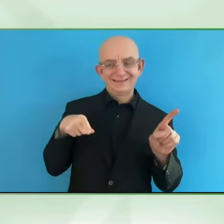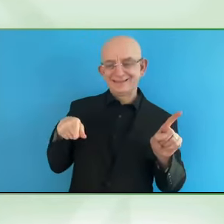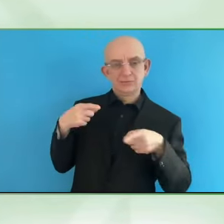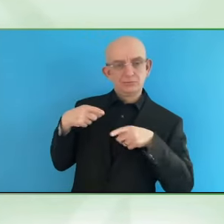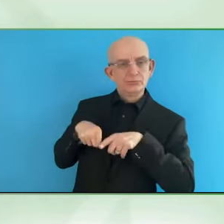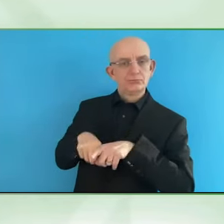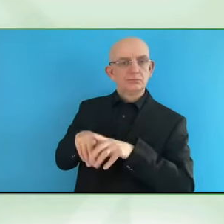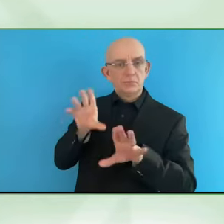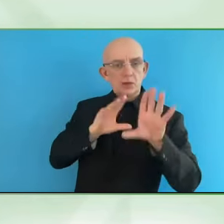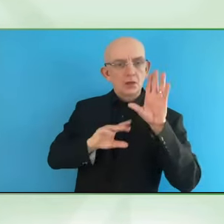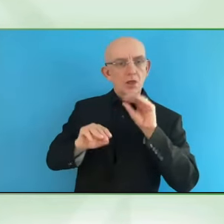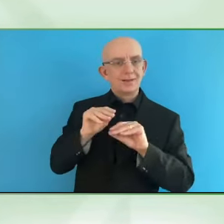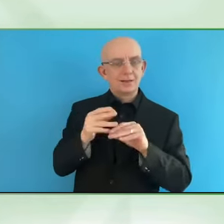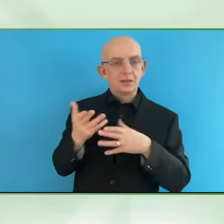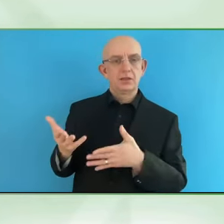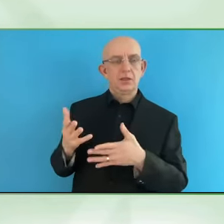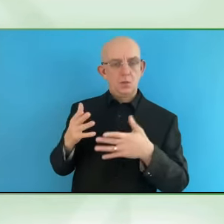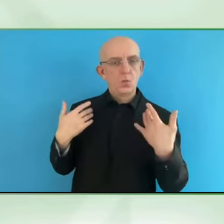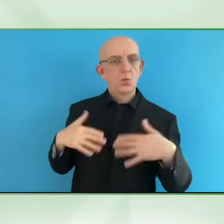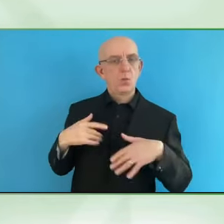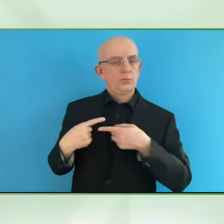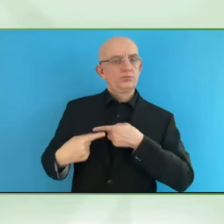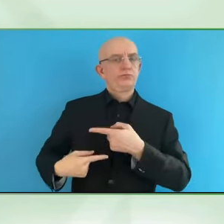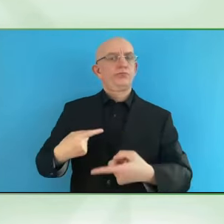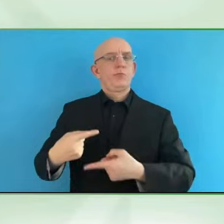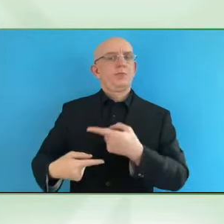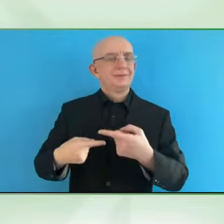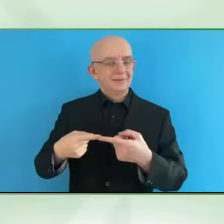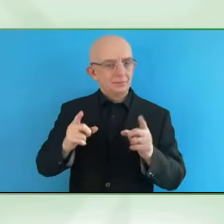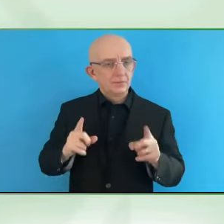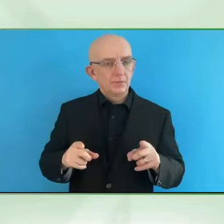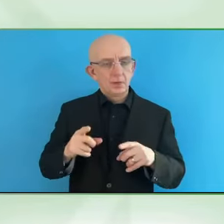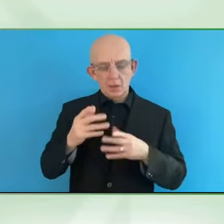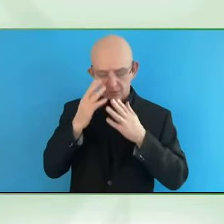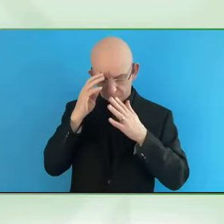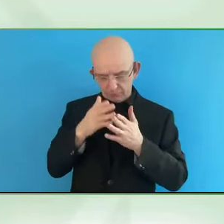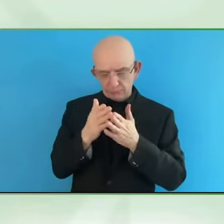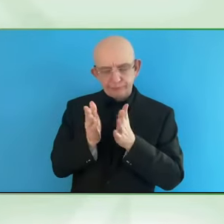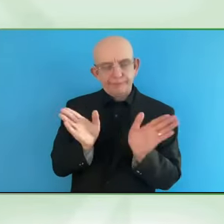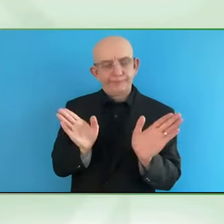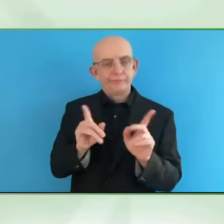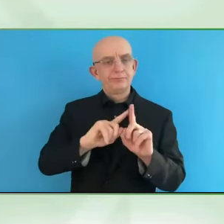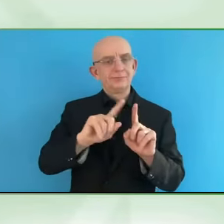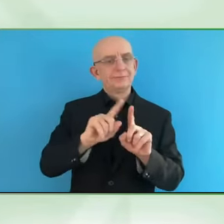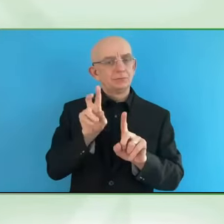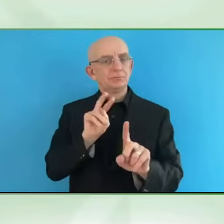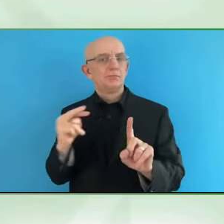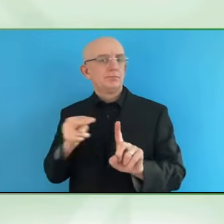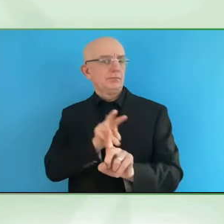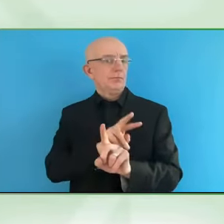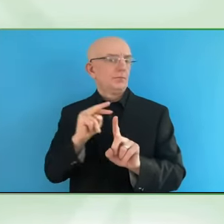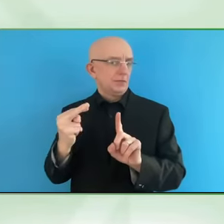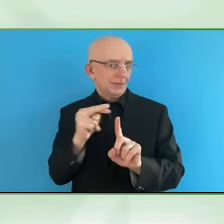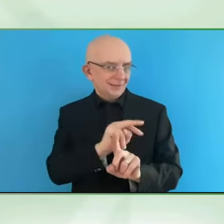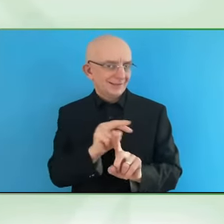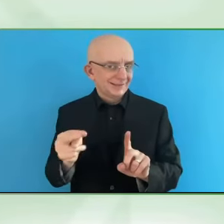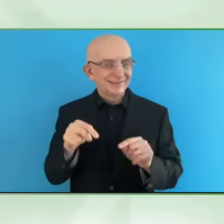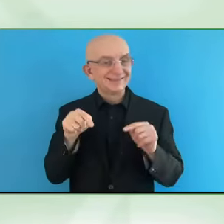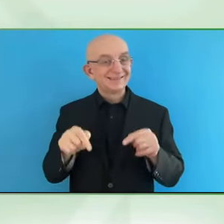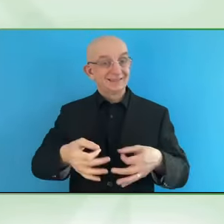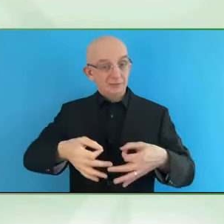into account the extent of human diversity and facilitates the many ways in which people move, think, communicate,